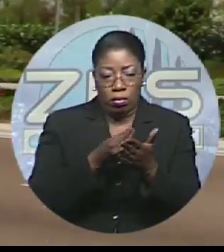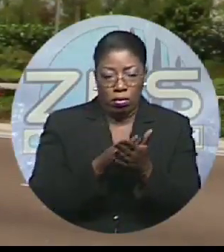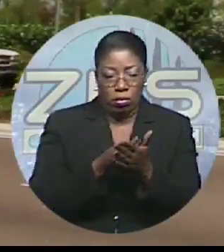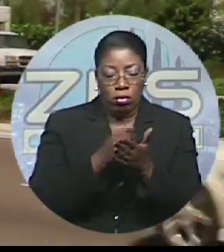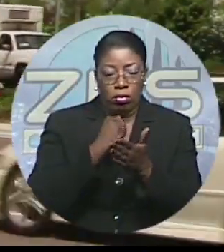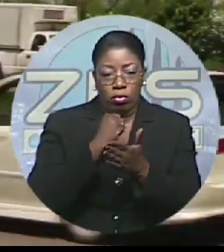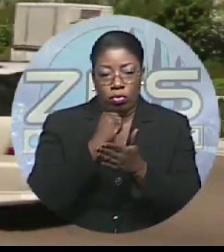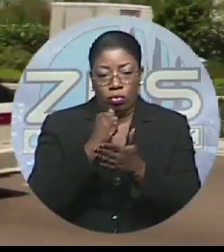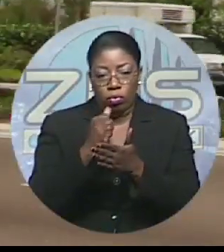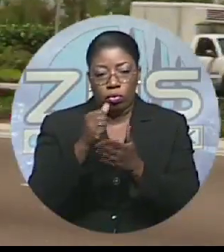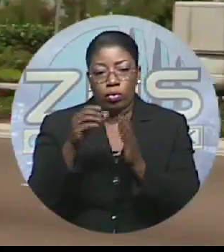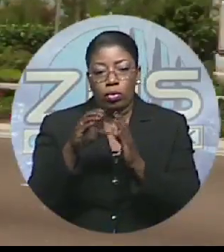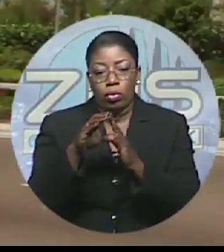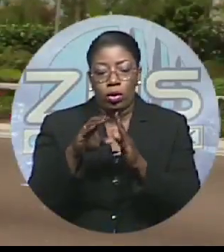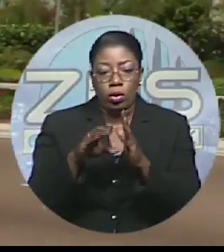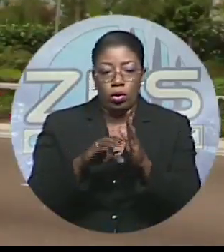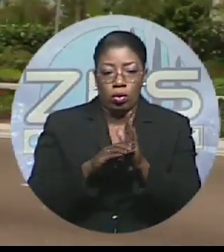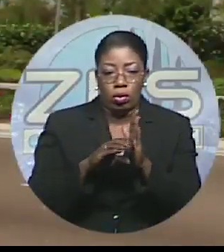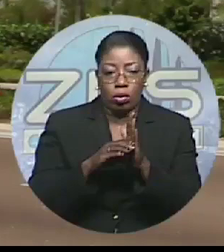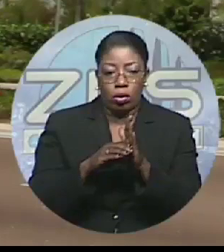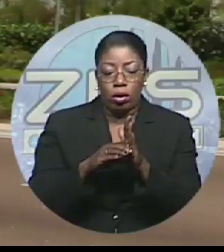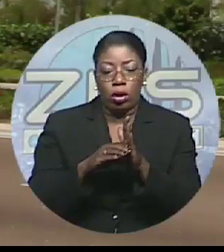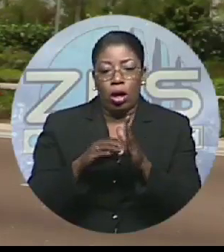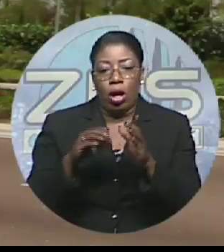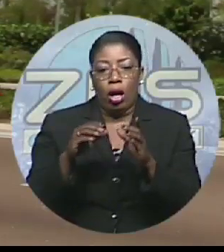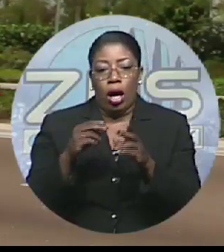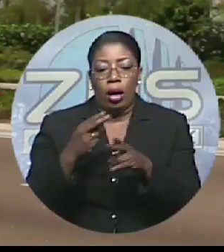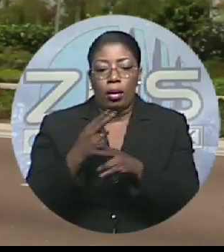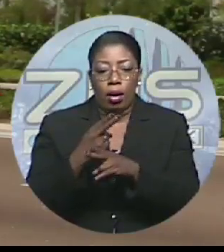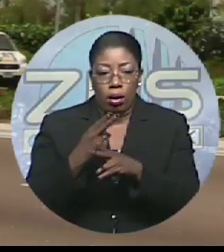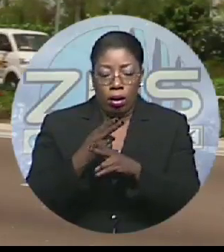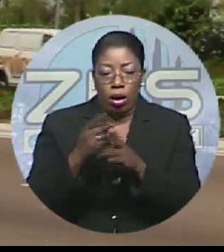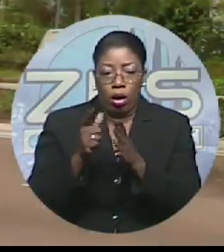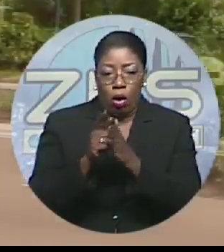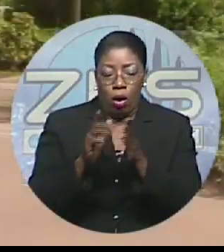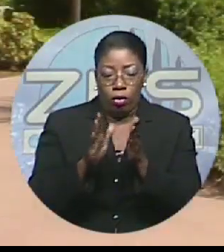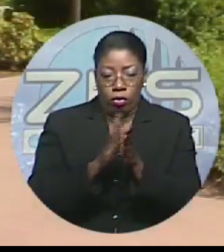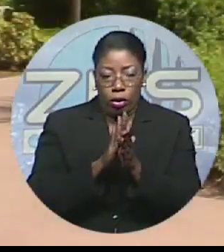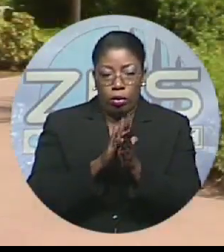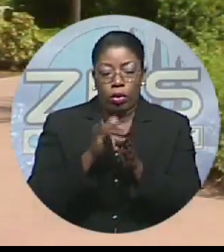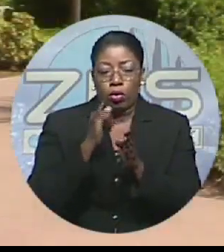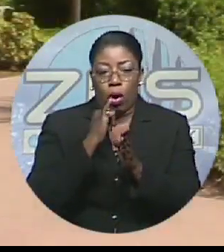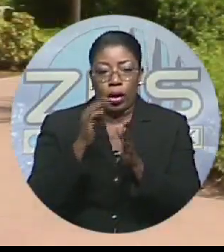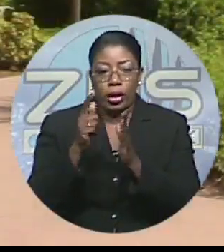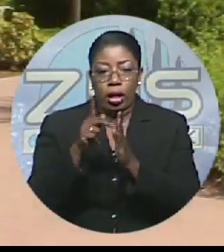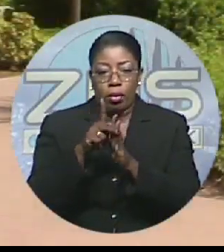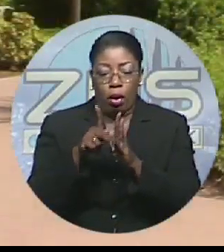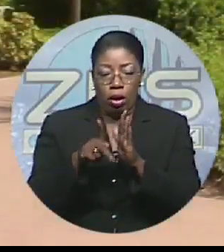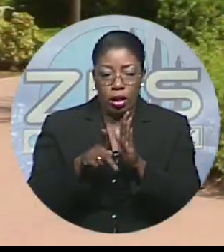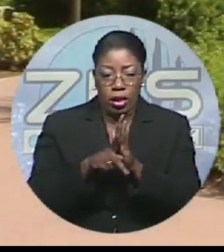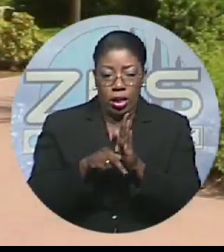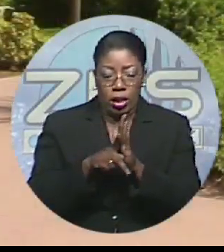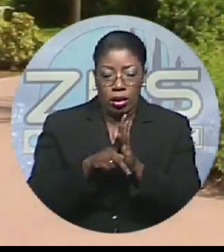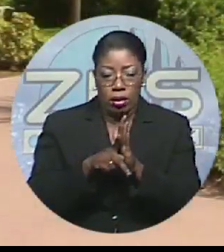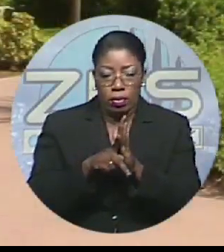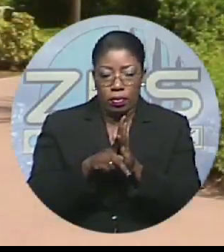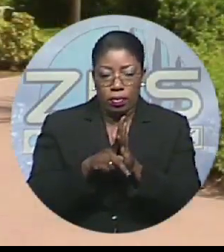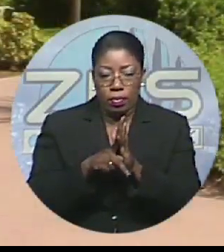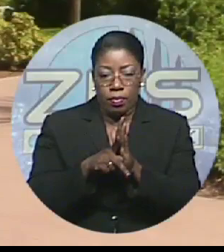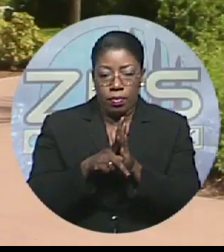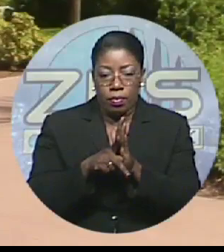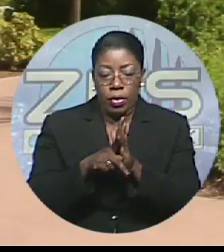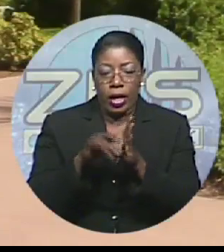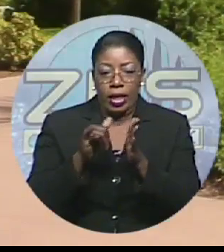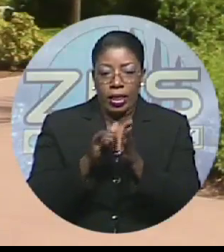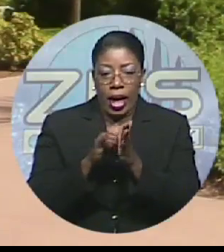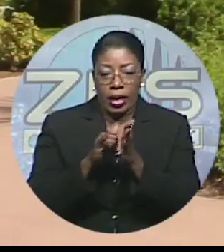only constitutionally unlawful, but completely contrary to the policies of successive governments of the Bahamas. That, she says,